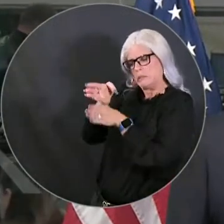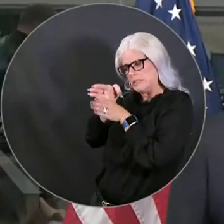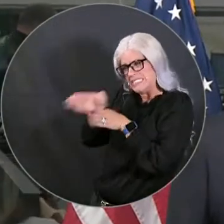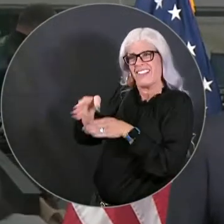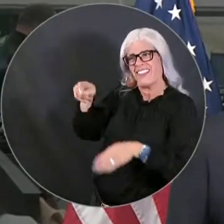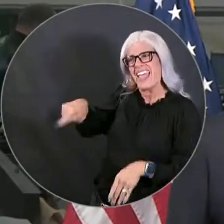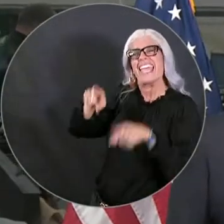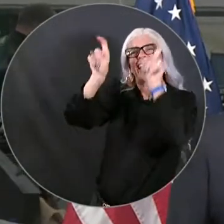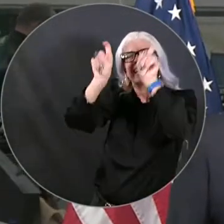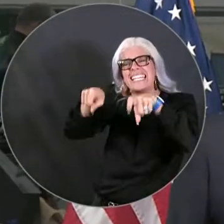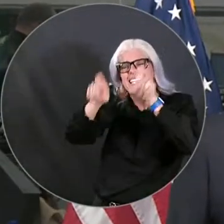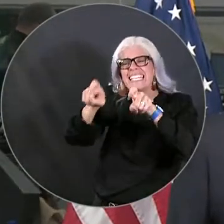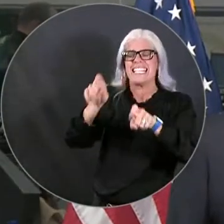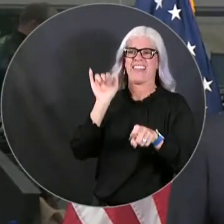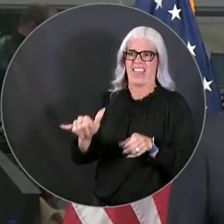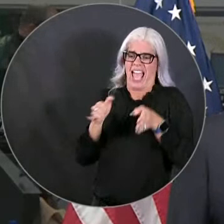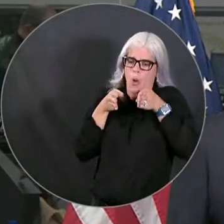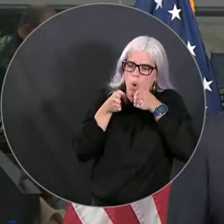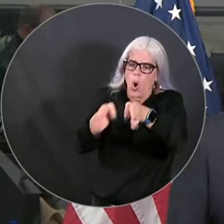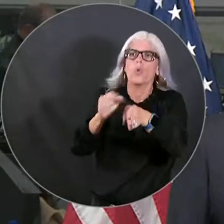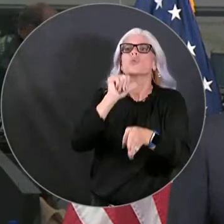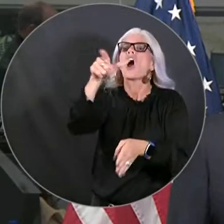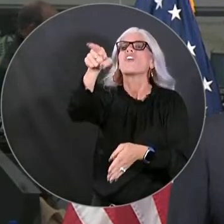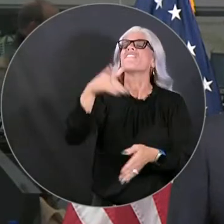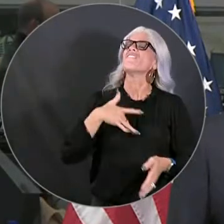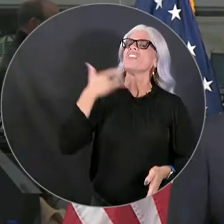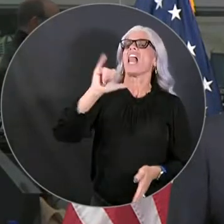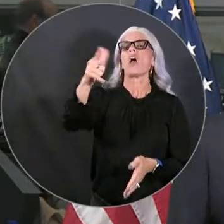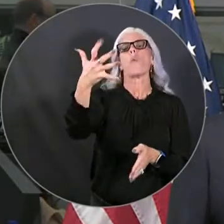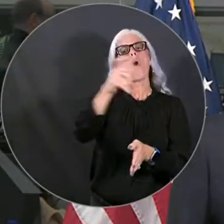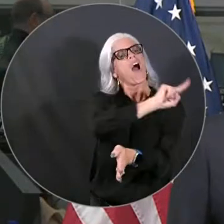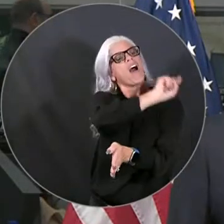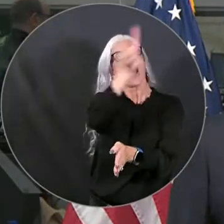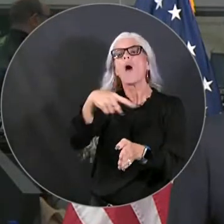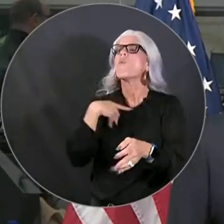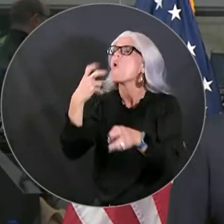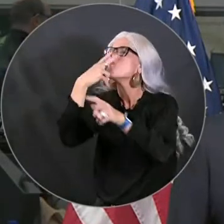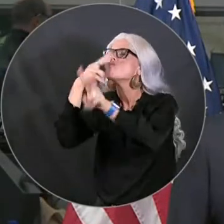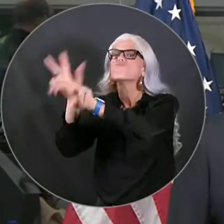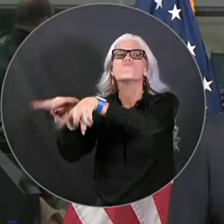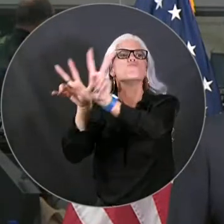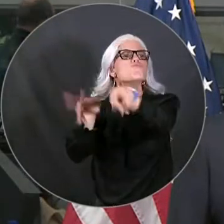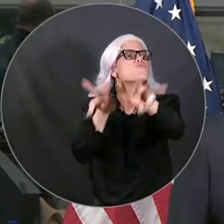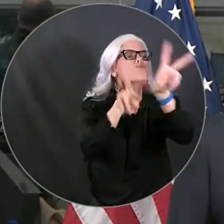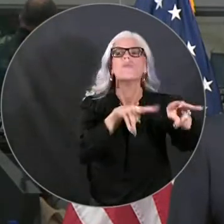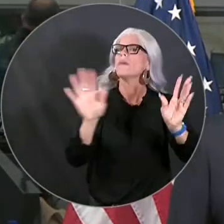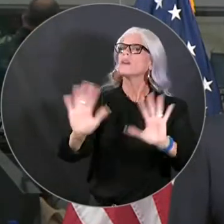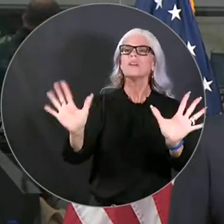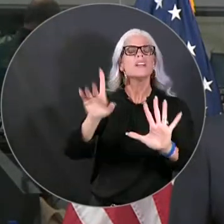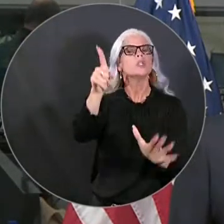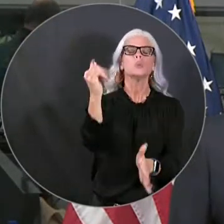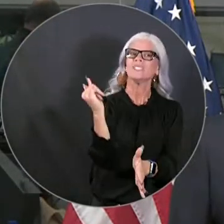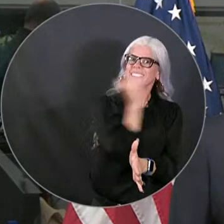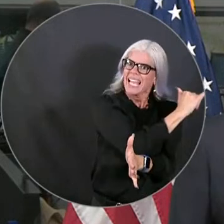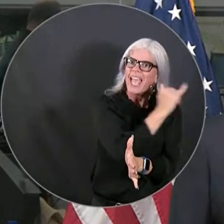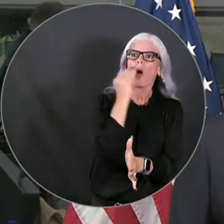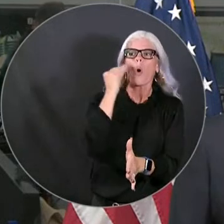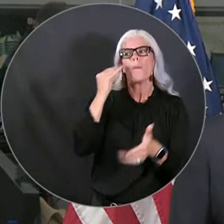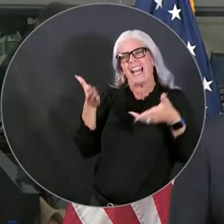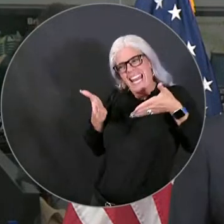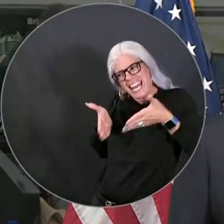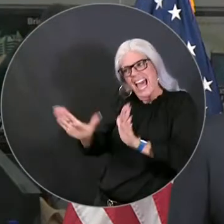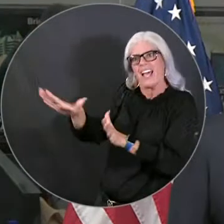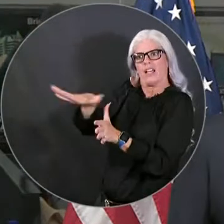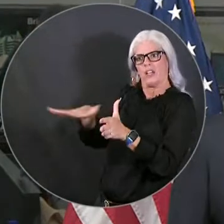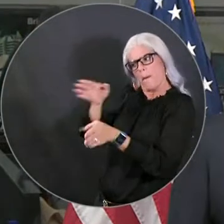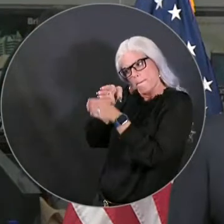home. Do not get on the roads. Let the first responders have the roadways. Let the power crews have the roadways. We will get things open up exponentially